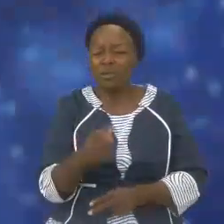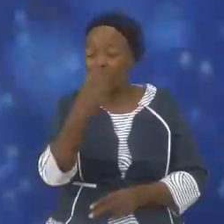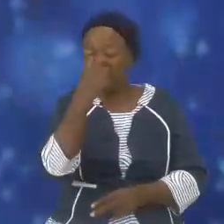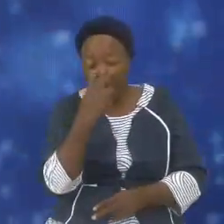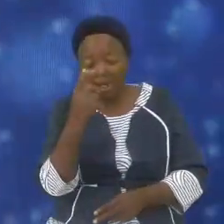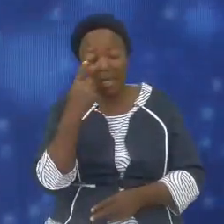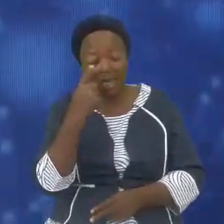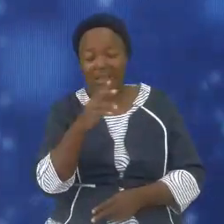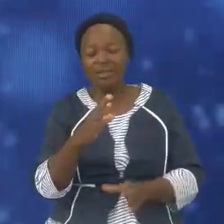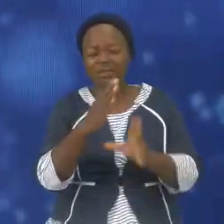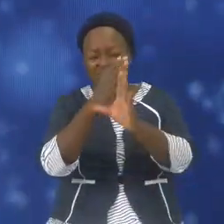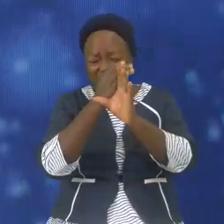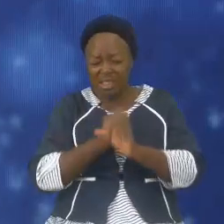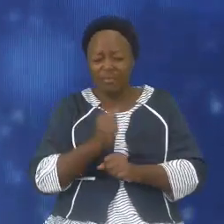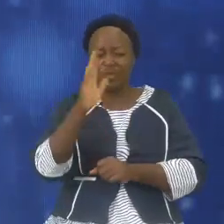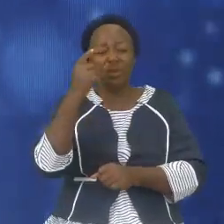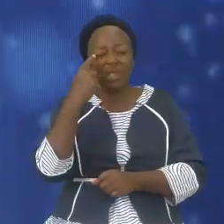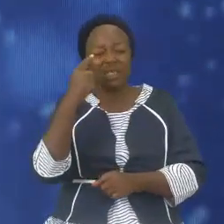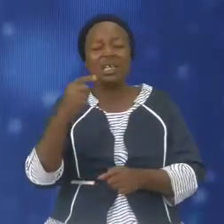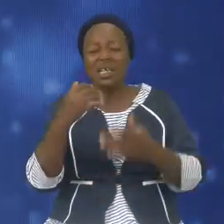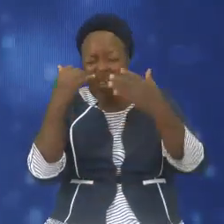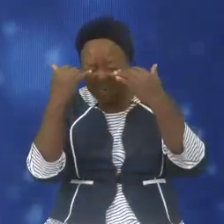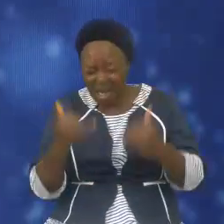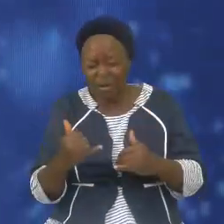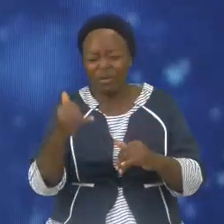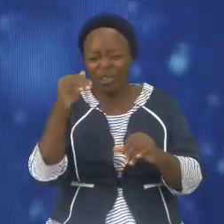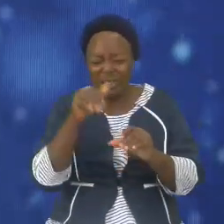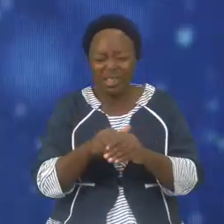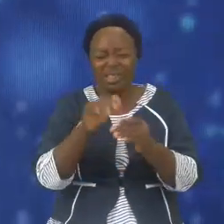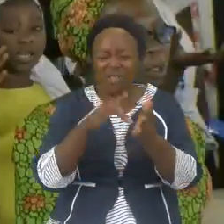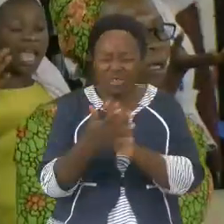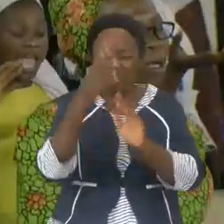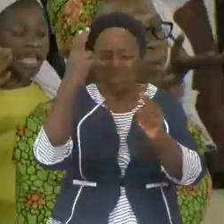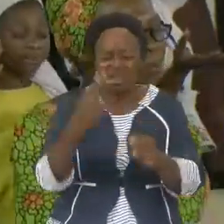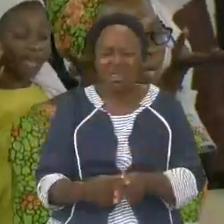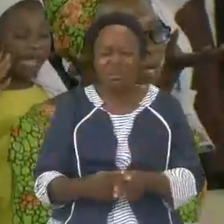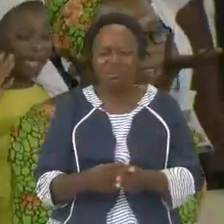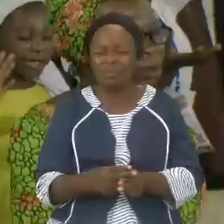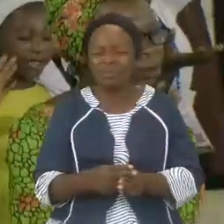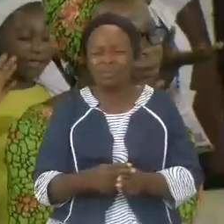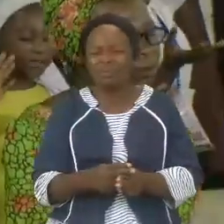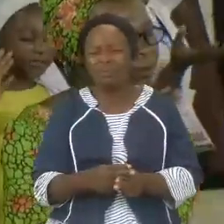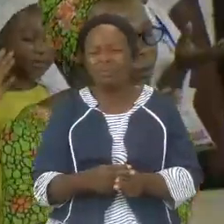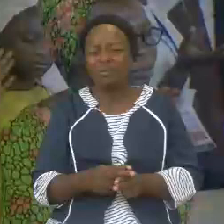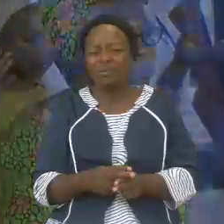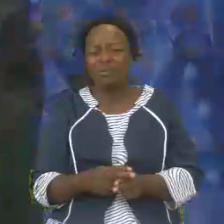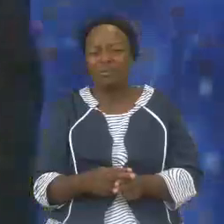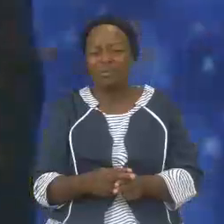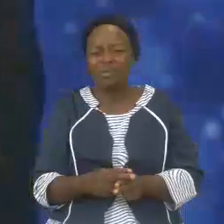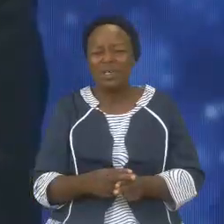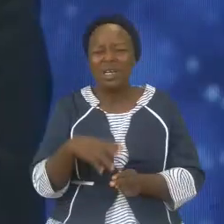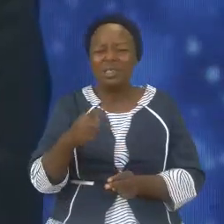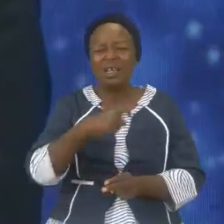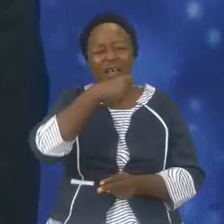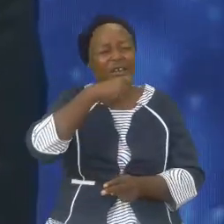eyes receive your sight right now in Jesus' name. The withered